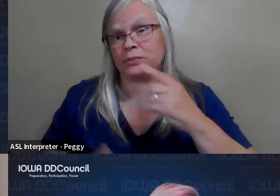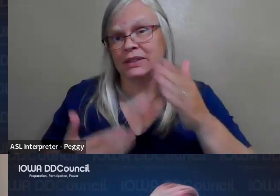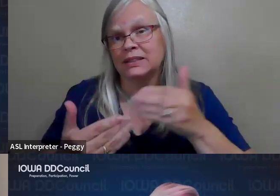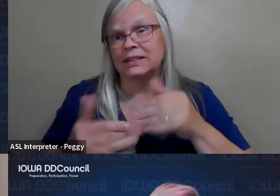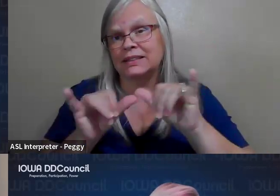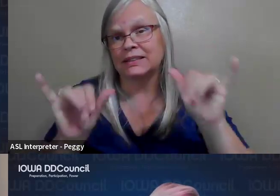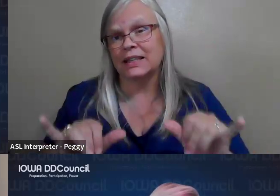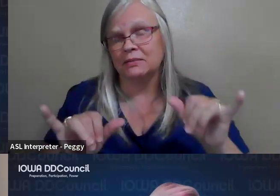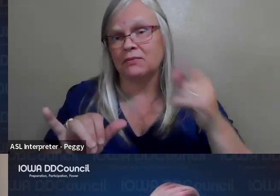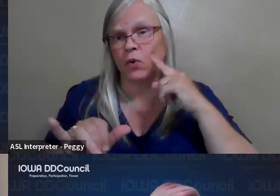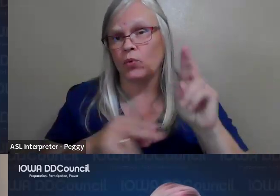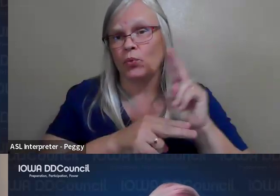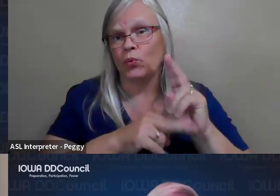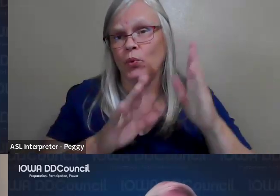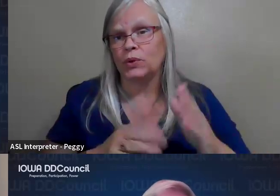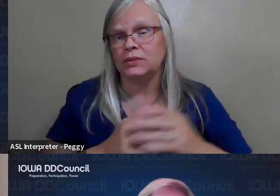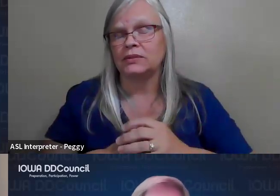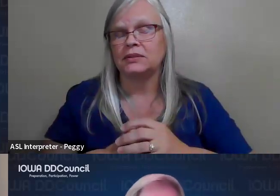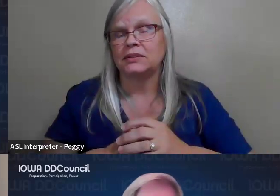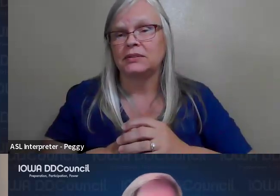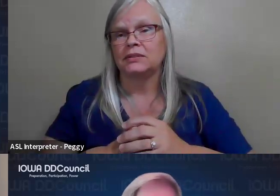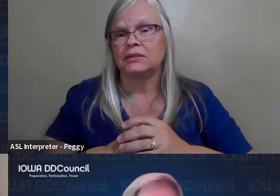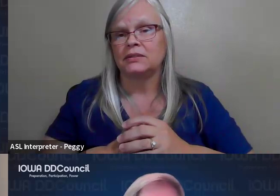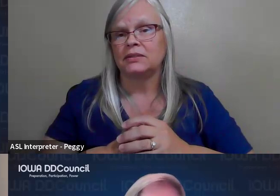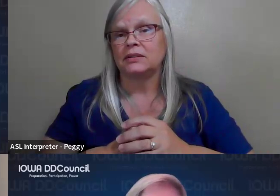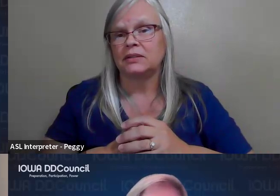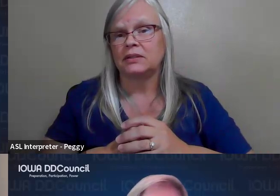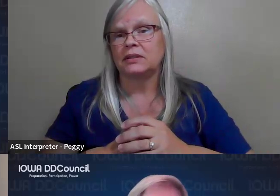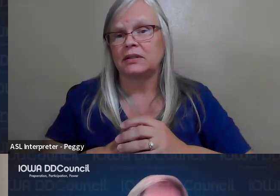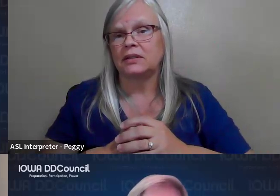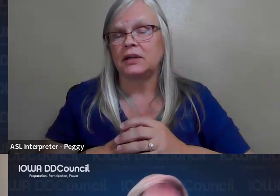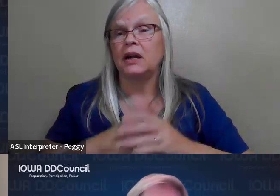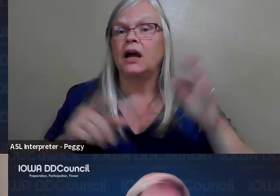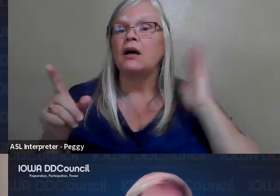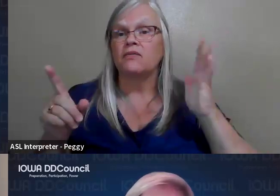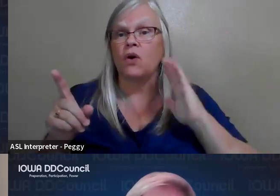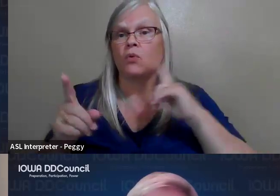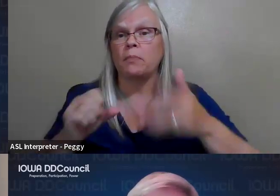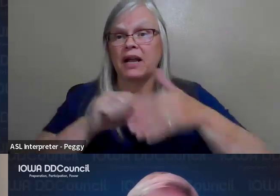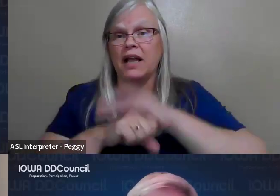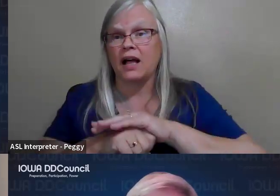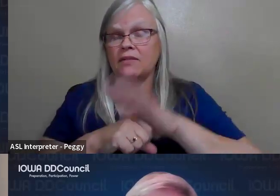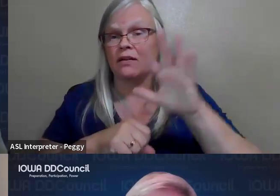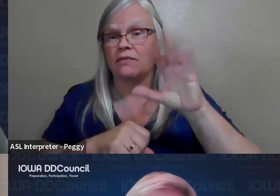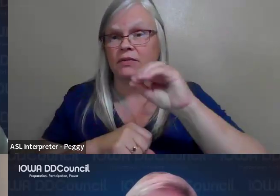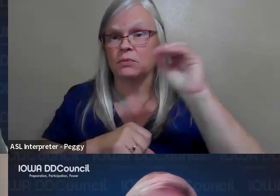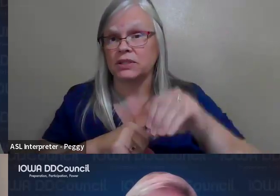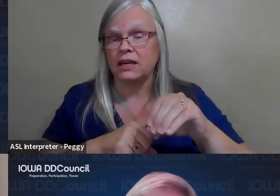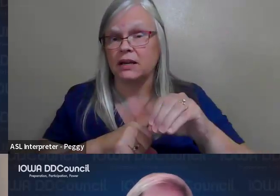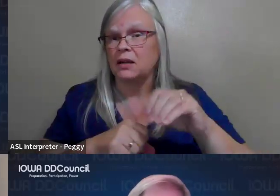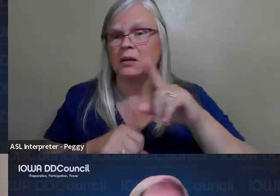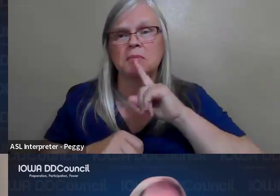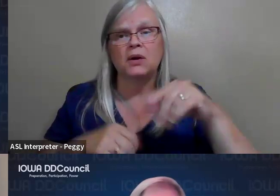for the user, but that would have been covered 50% by the federal government, and it's very expensive. I